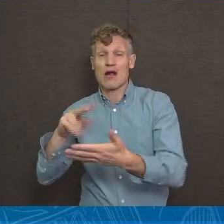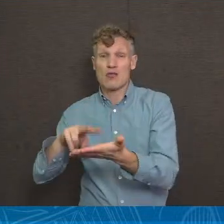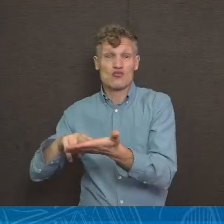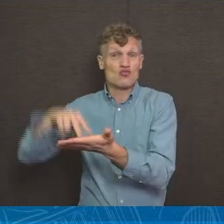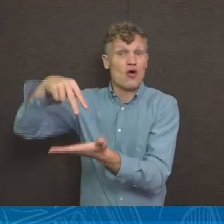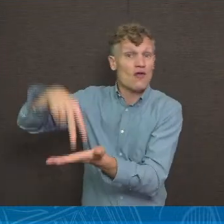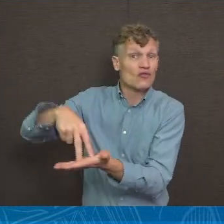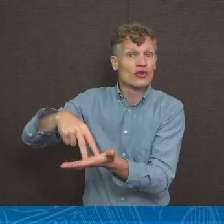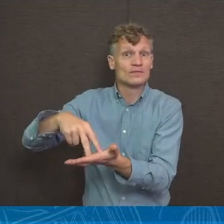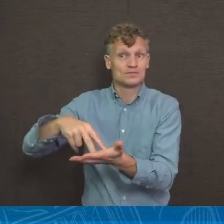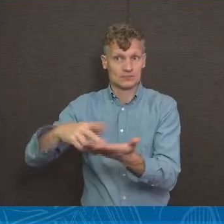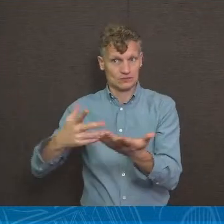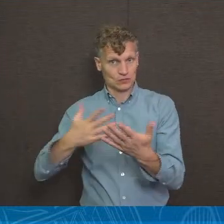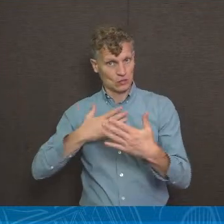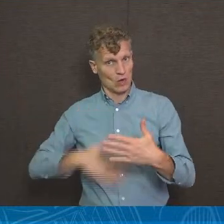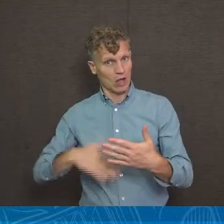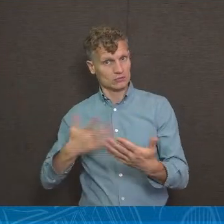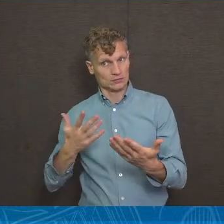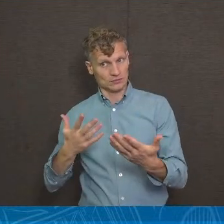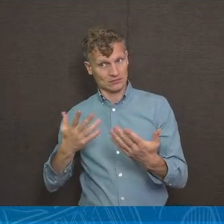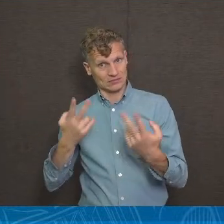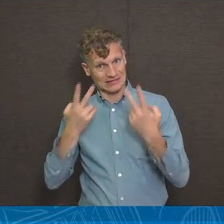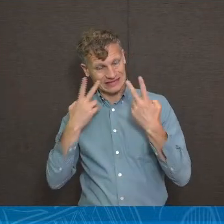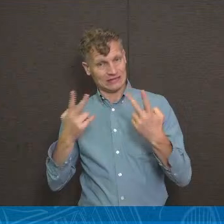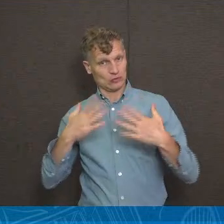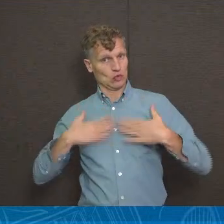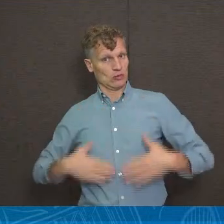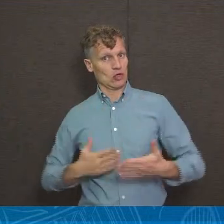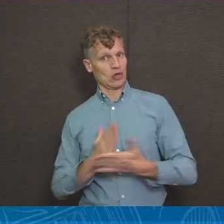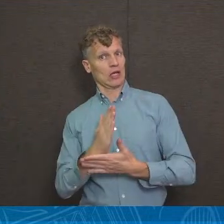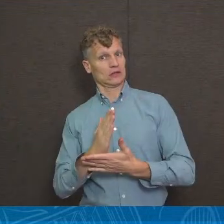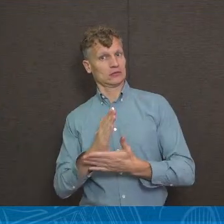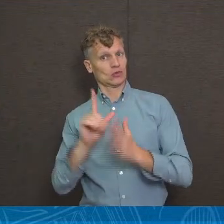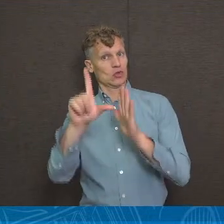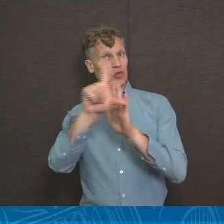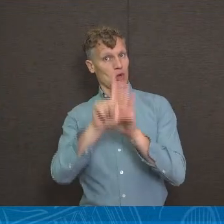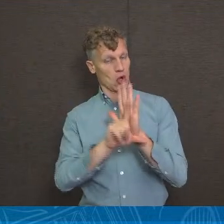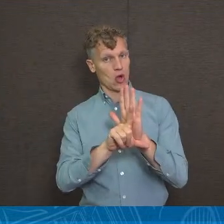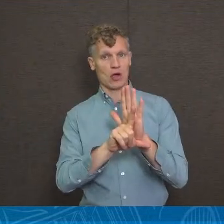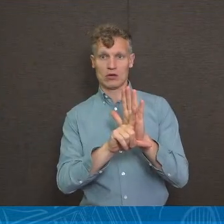law are applied to protect the rights of people with disabilities.